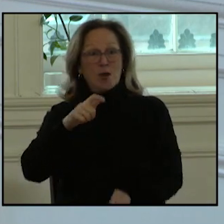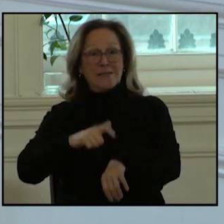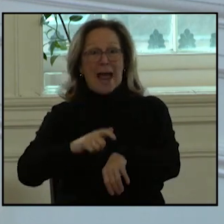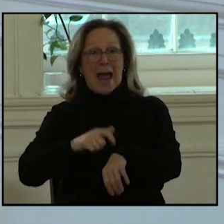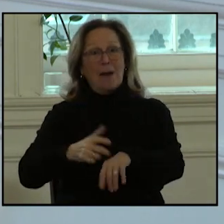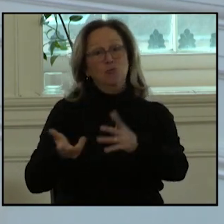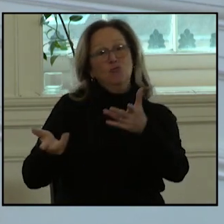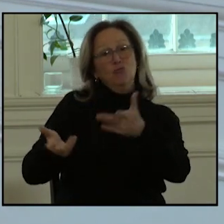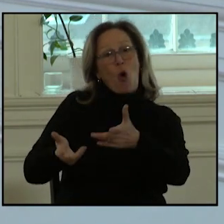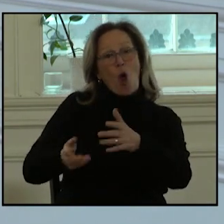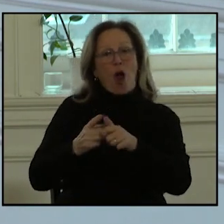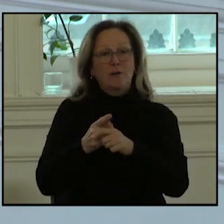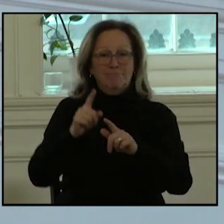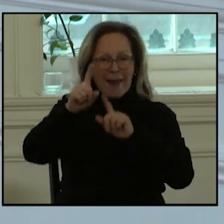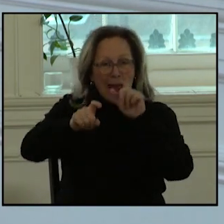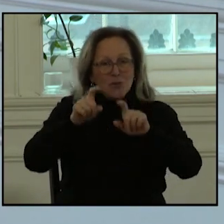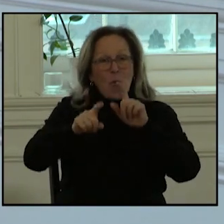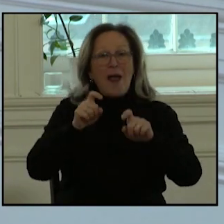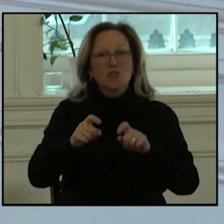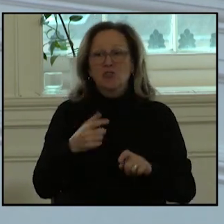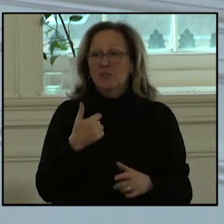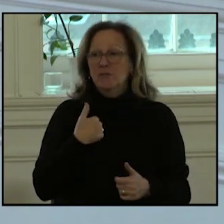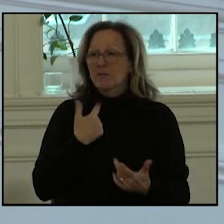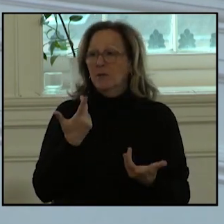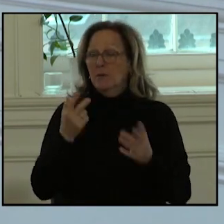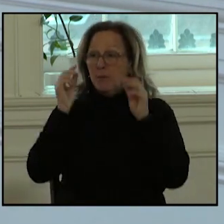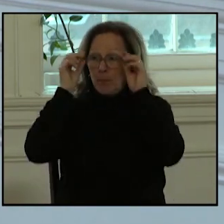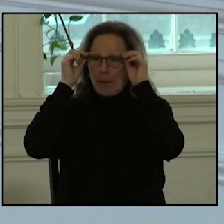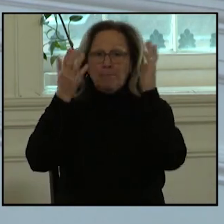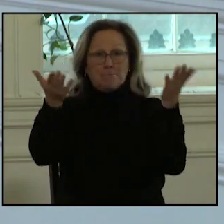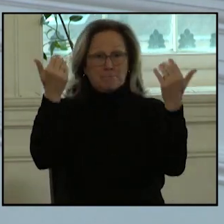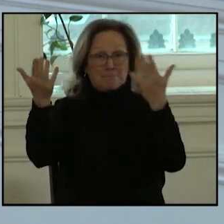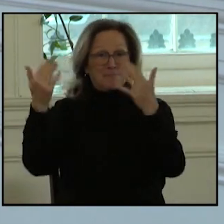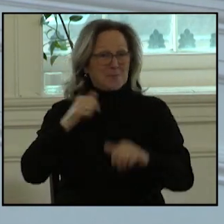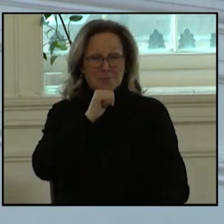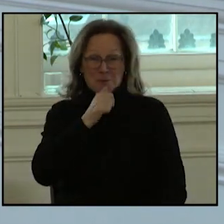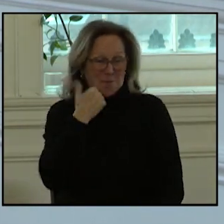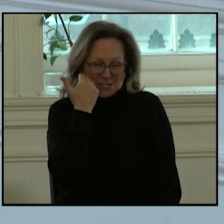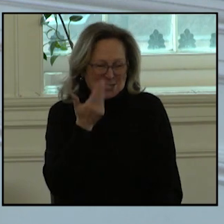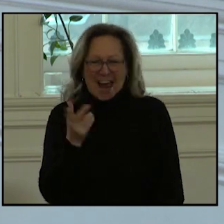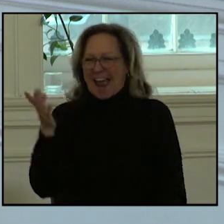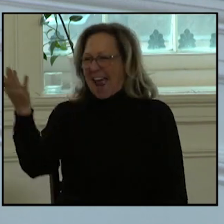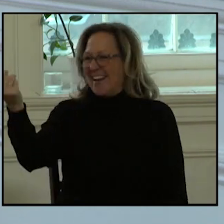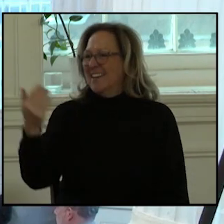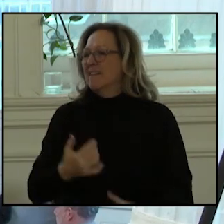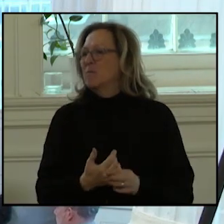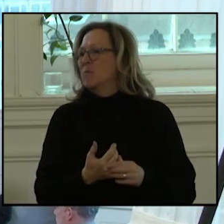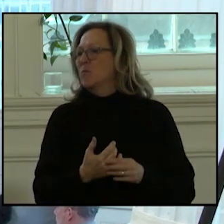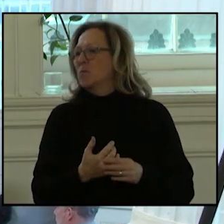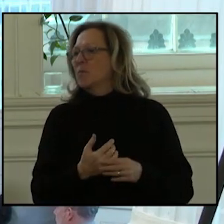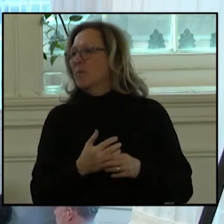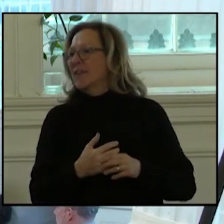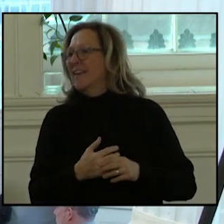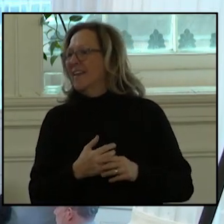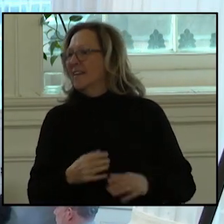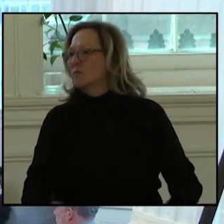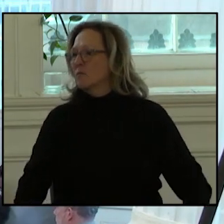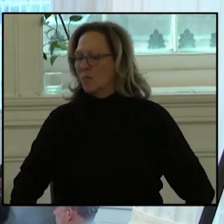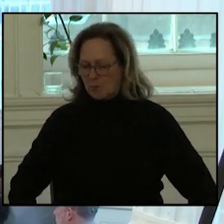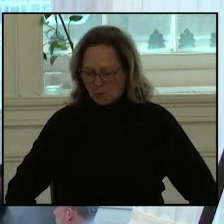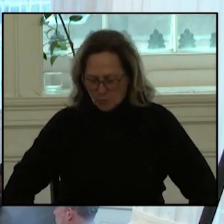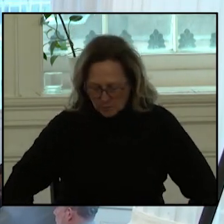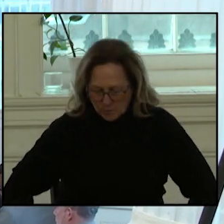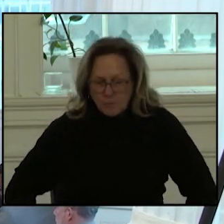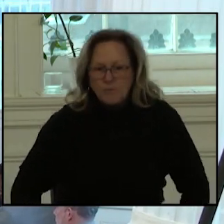talk, to ask questions, or to give your viewpoints. And please don't be shy. Yes, ma'am. Excuse me. Sorry.